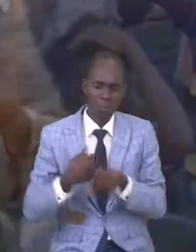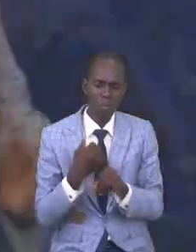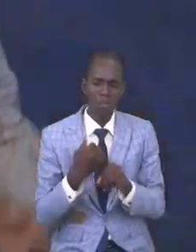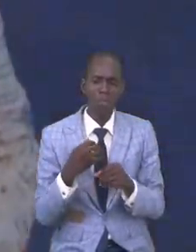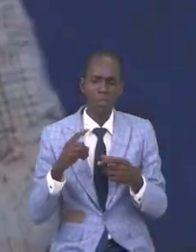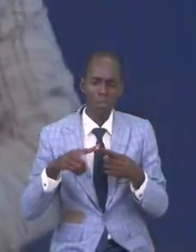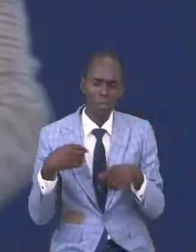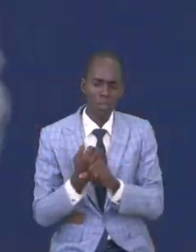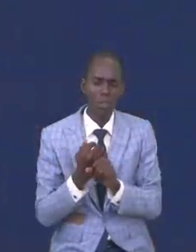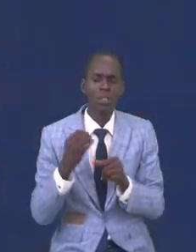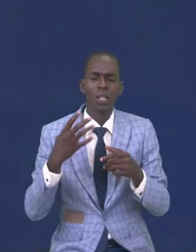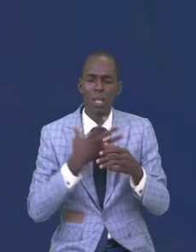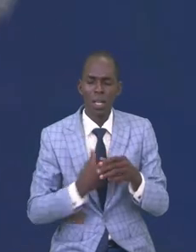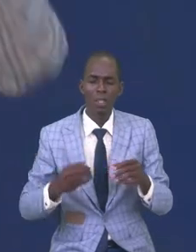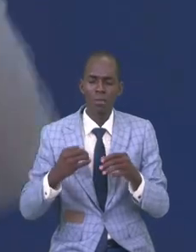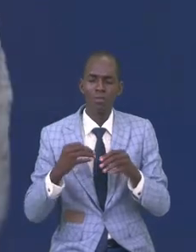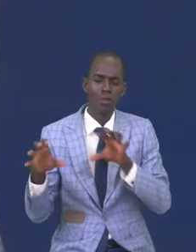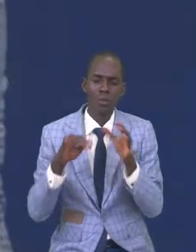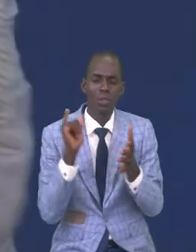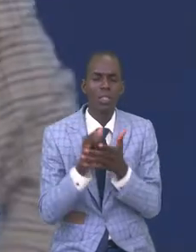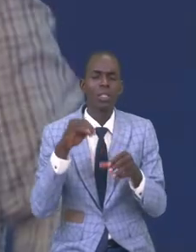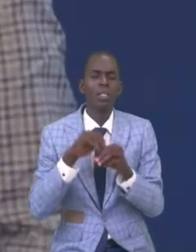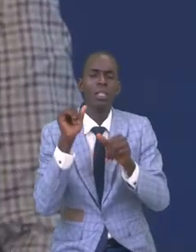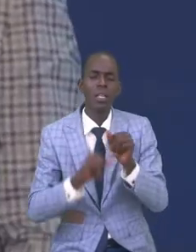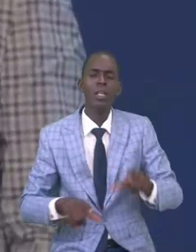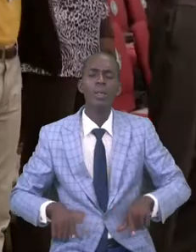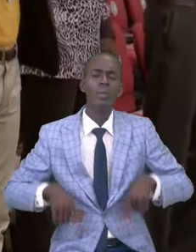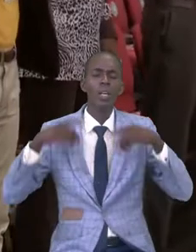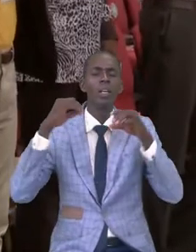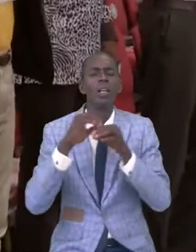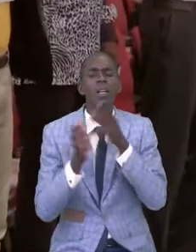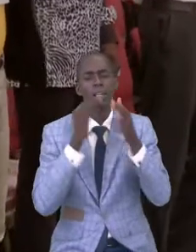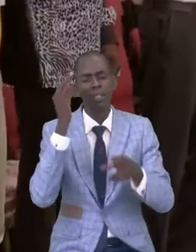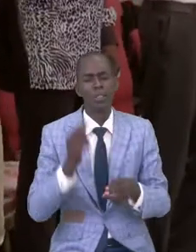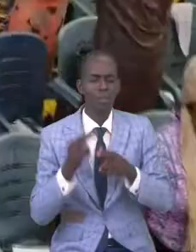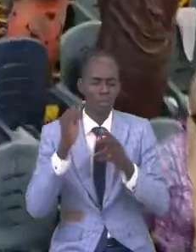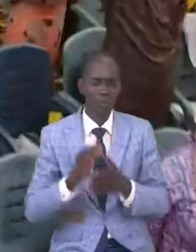that in every life in Jesus' name.